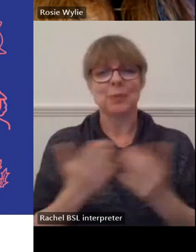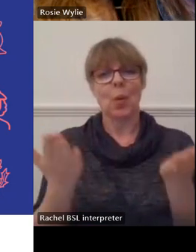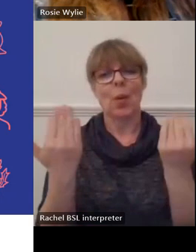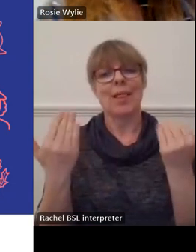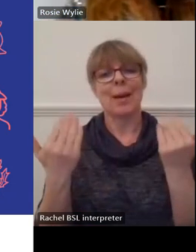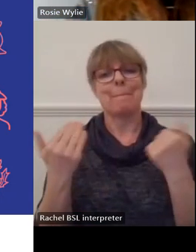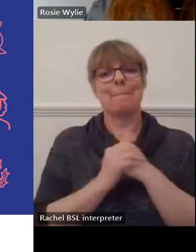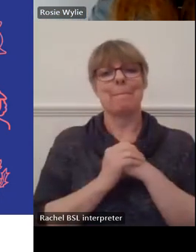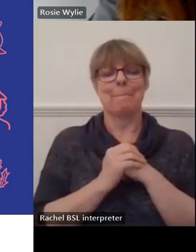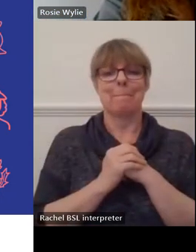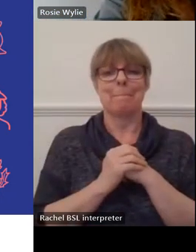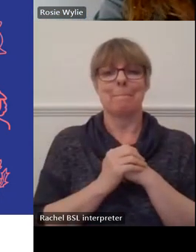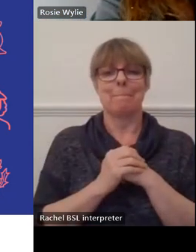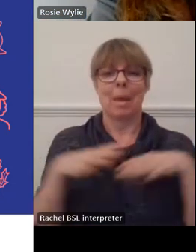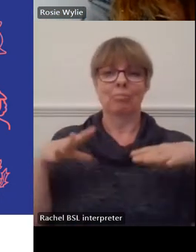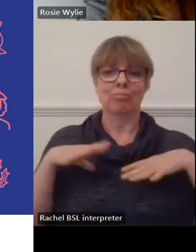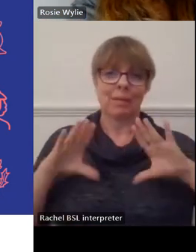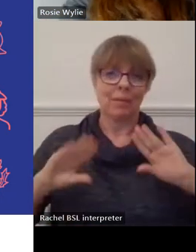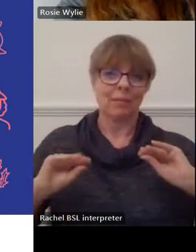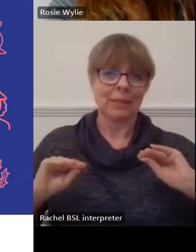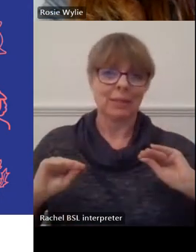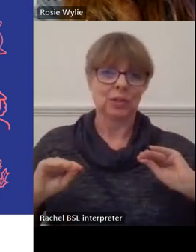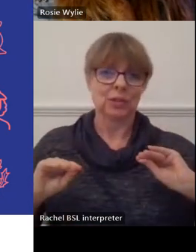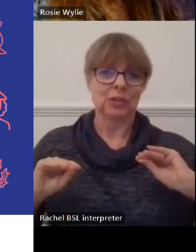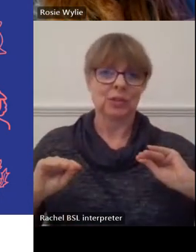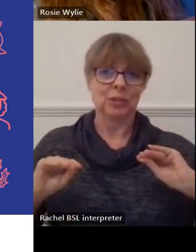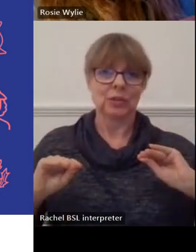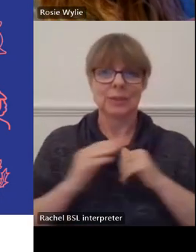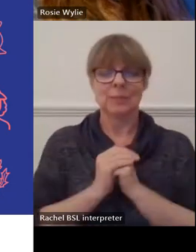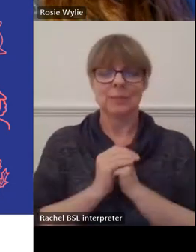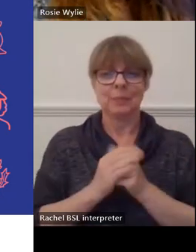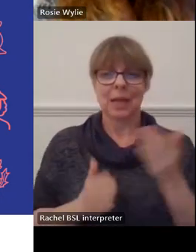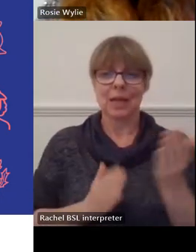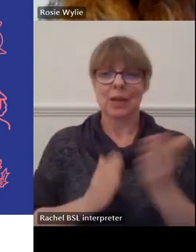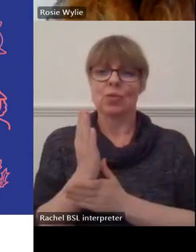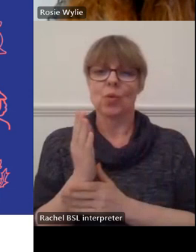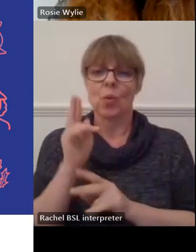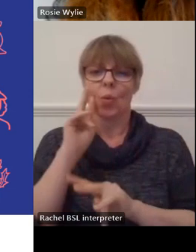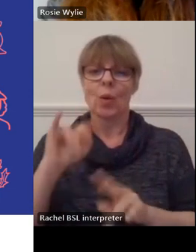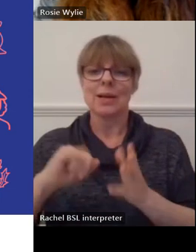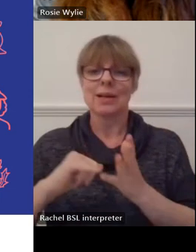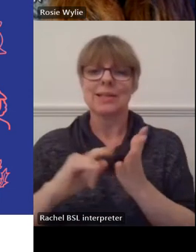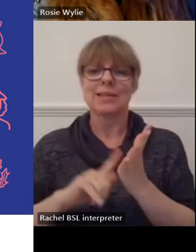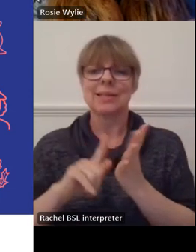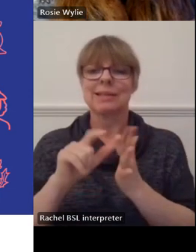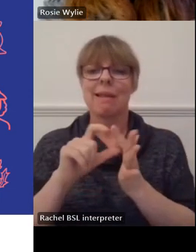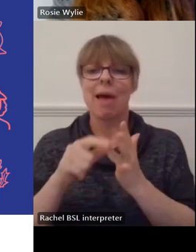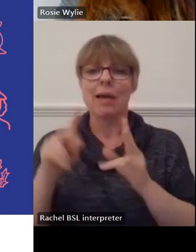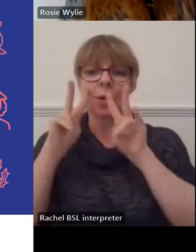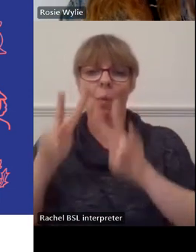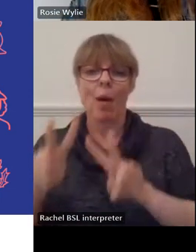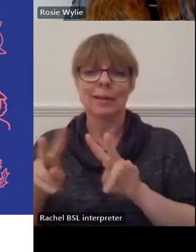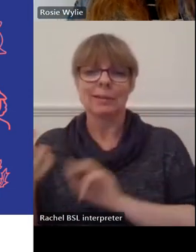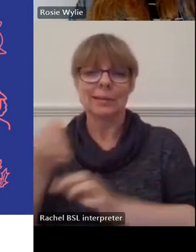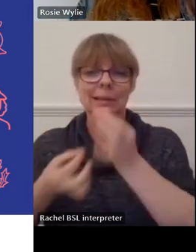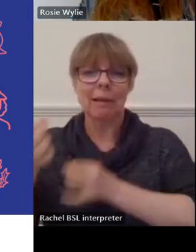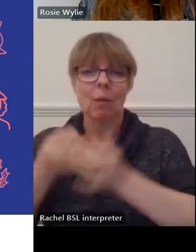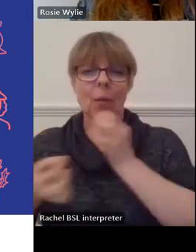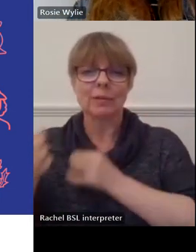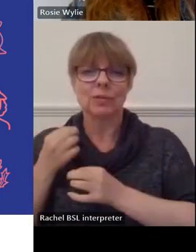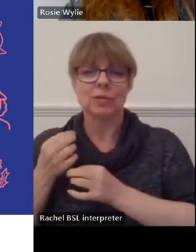back after the break. See some more activity coming through the Slido, which is fantastic. So we'll weave those into the